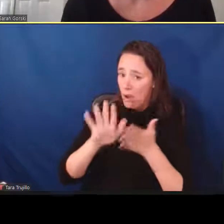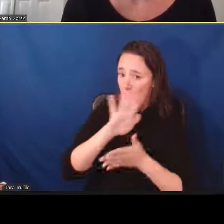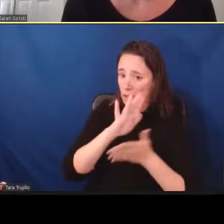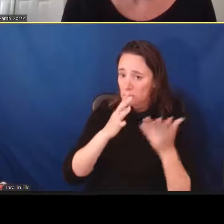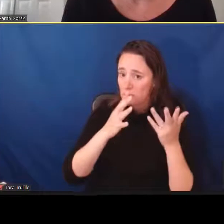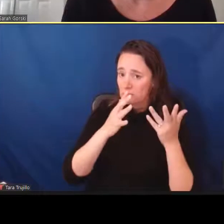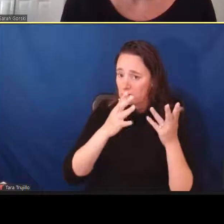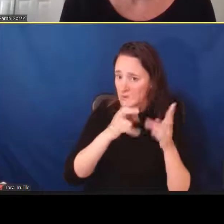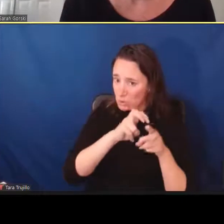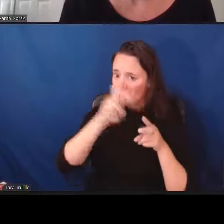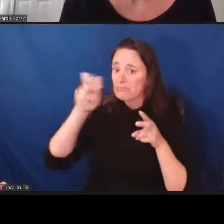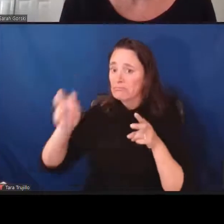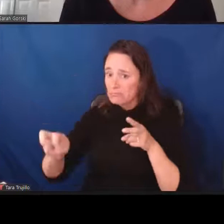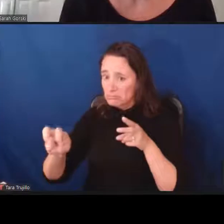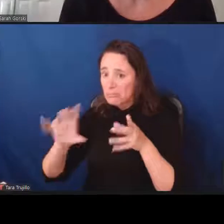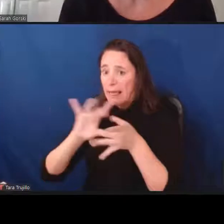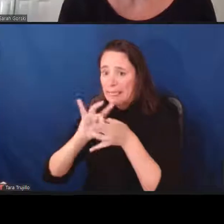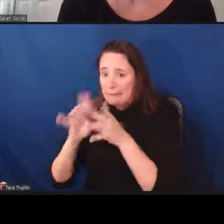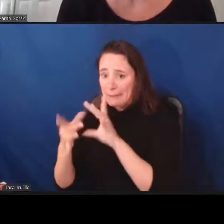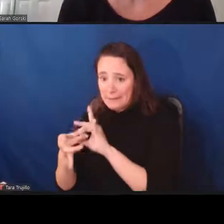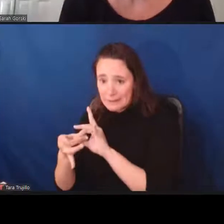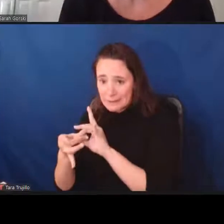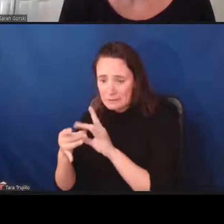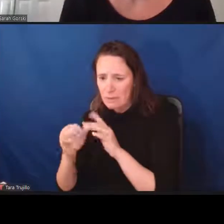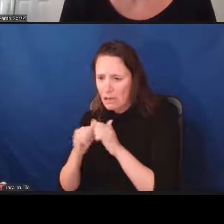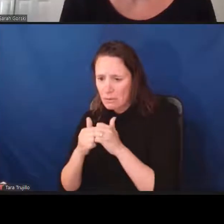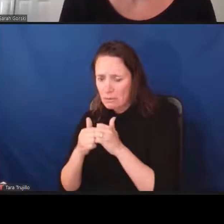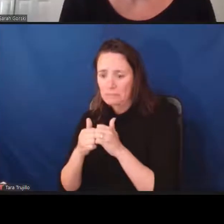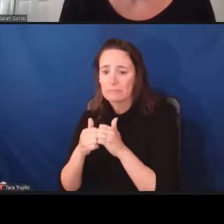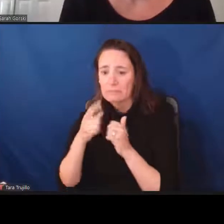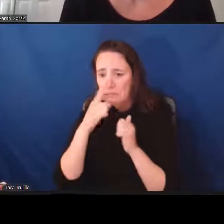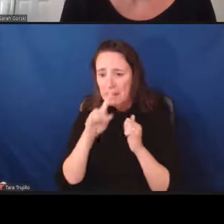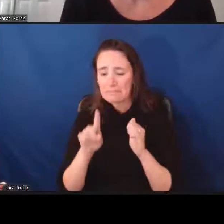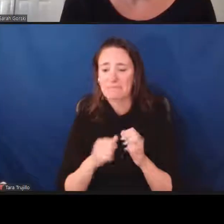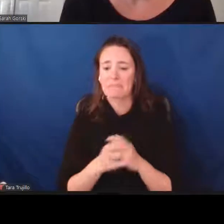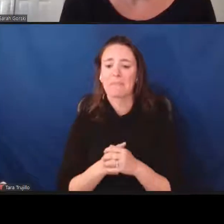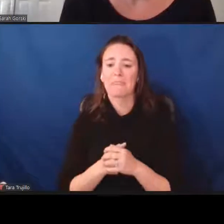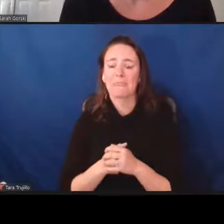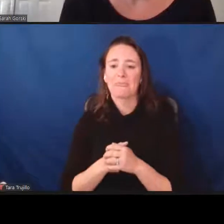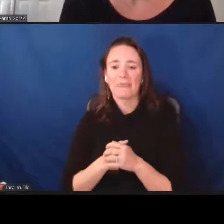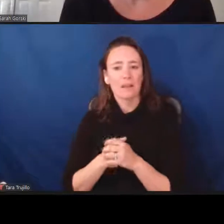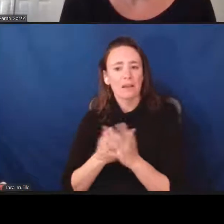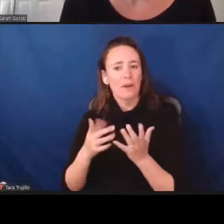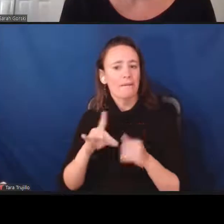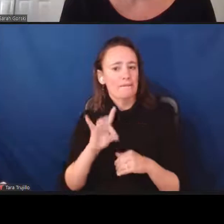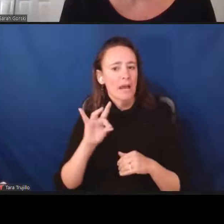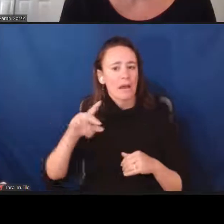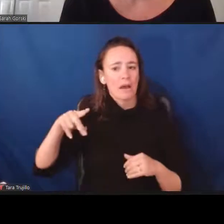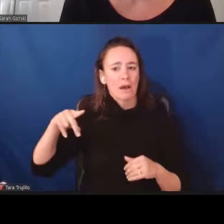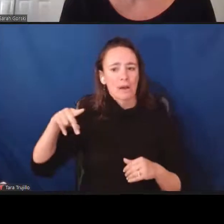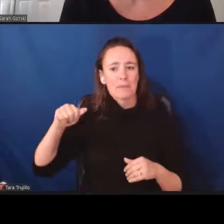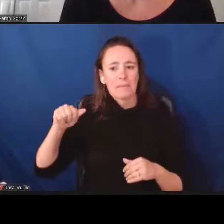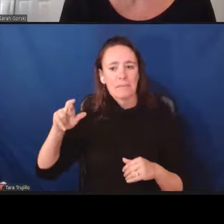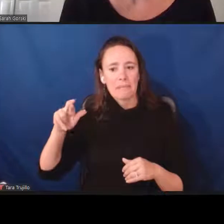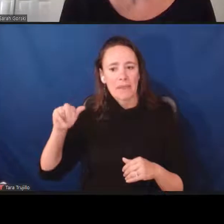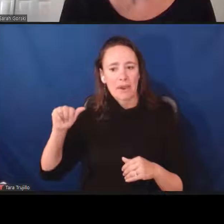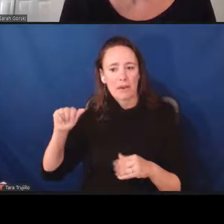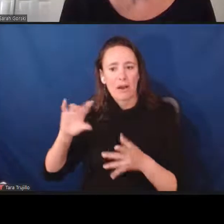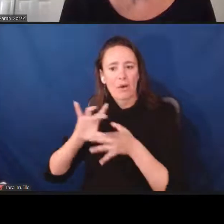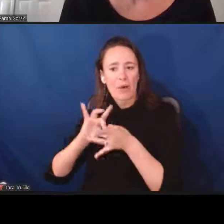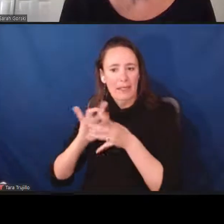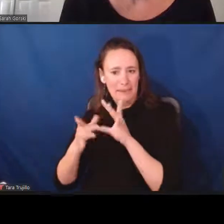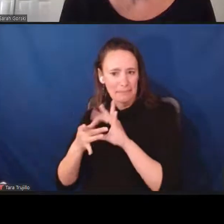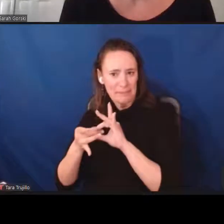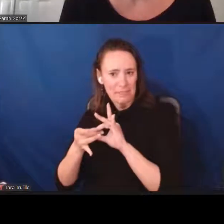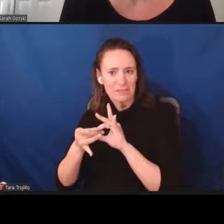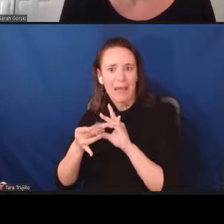little bit of that story? Sure, yeah. Well, I found out that the Paralympics existed when I was in